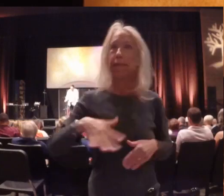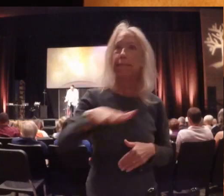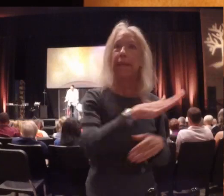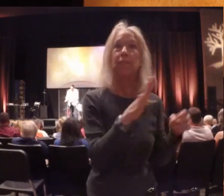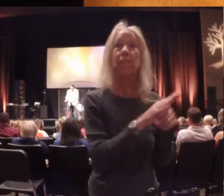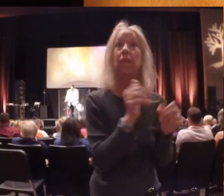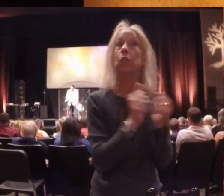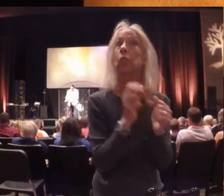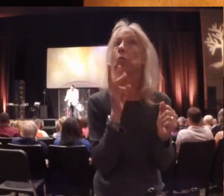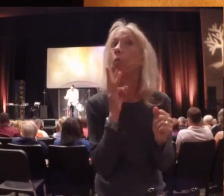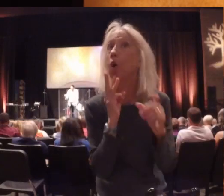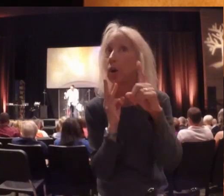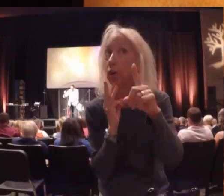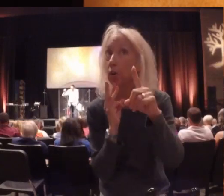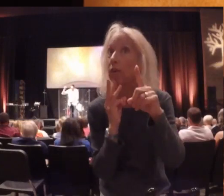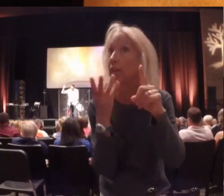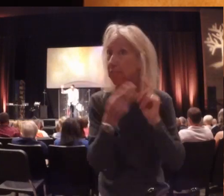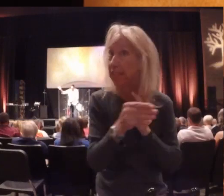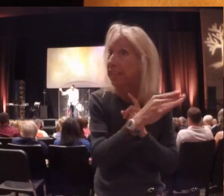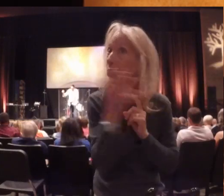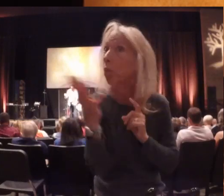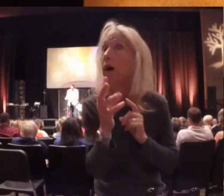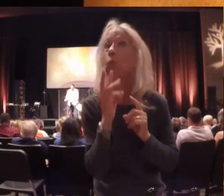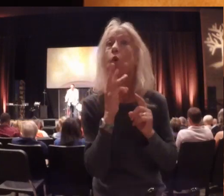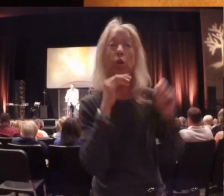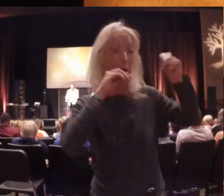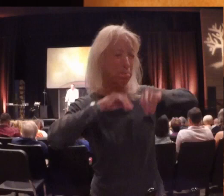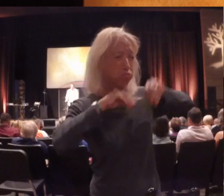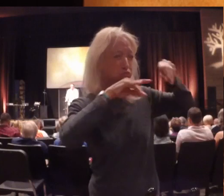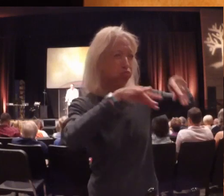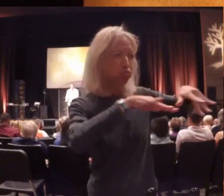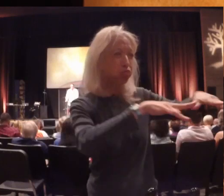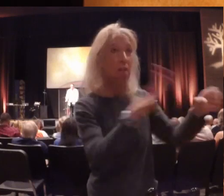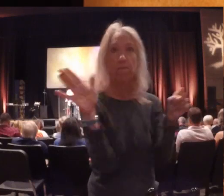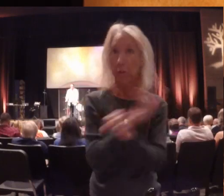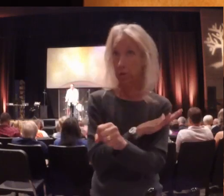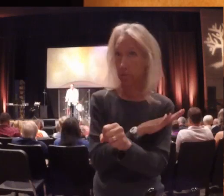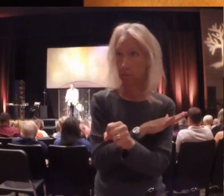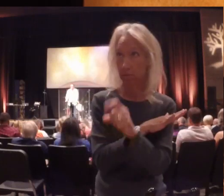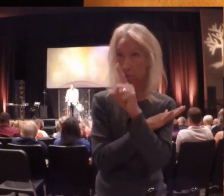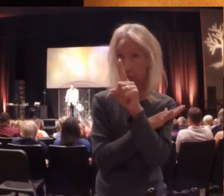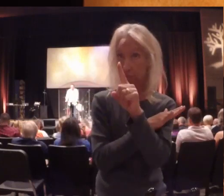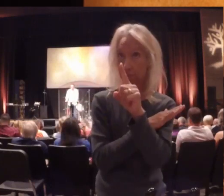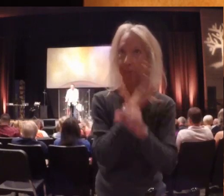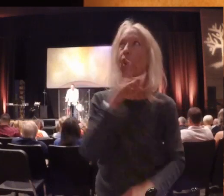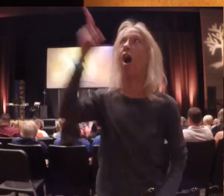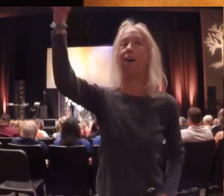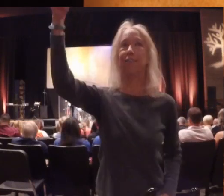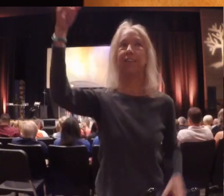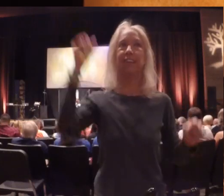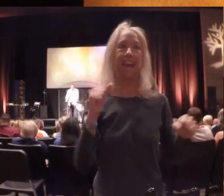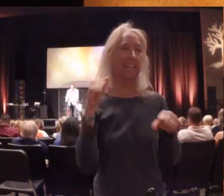was filled with water. Okay, I'm going to give you another chance on that. And the land was filled with